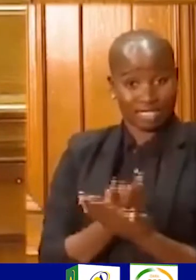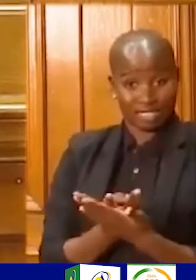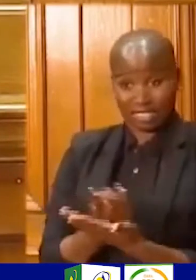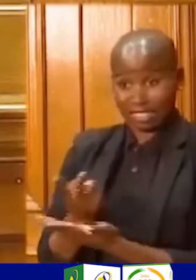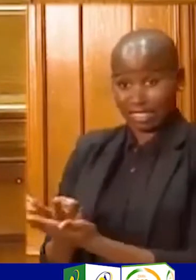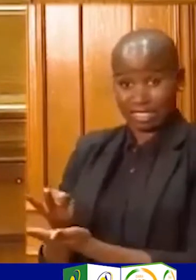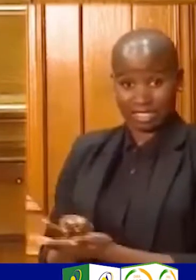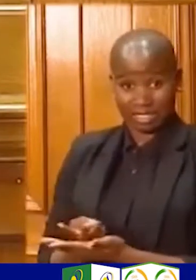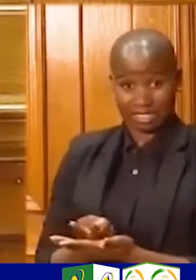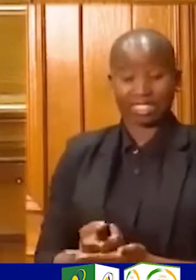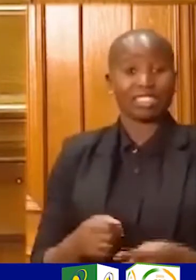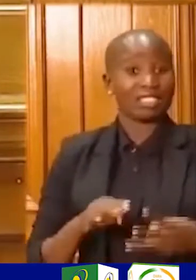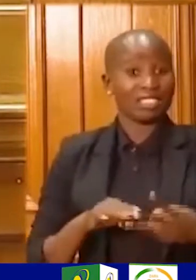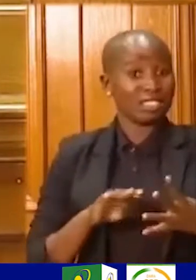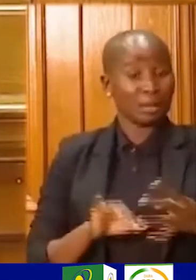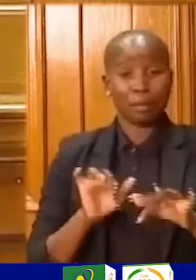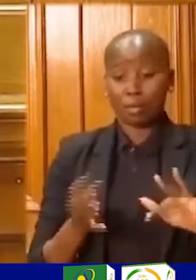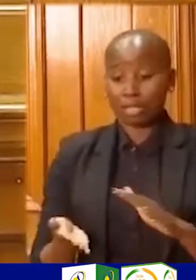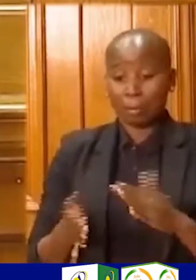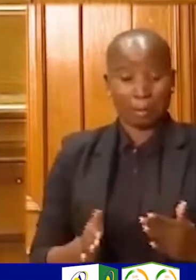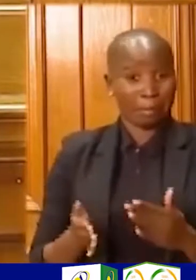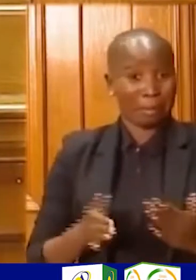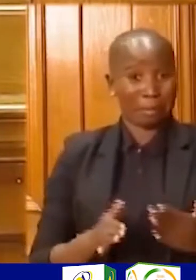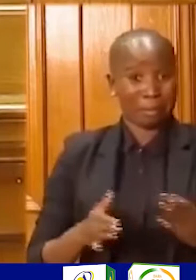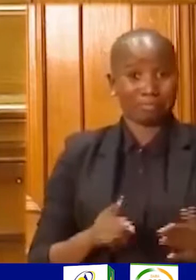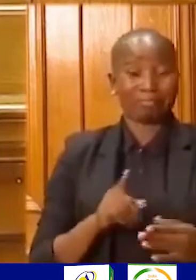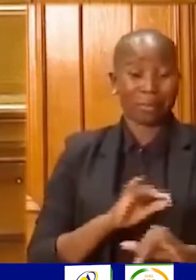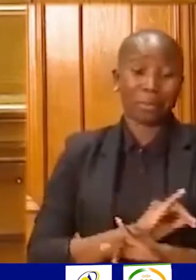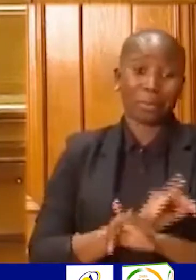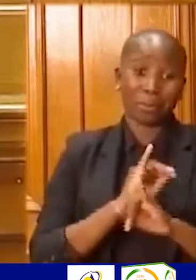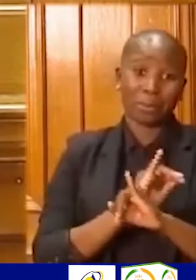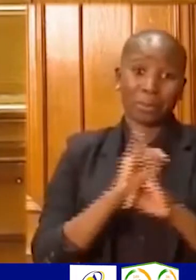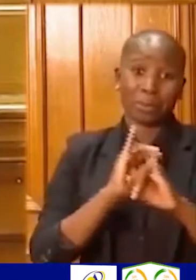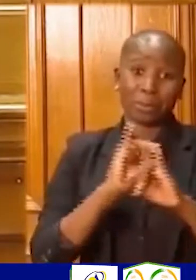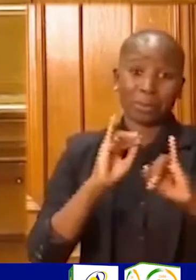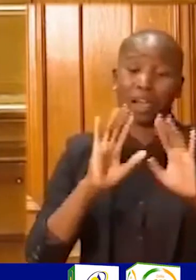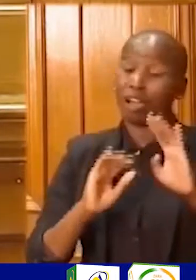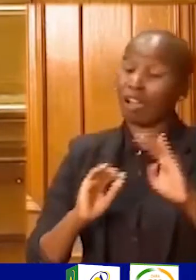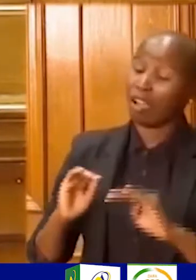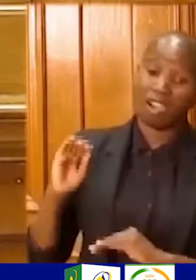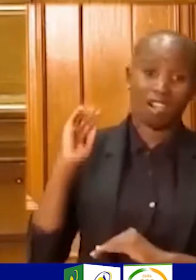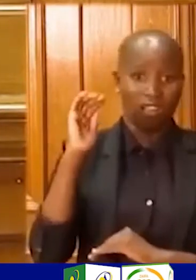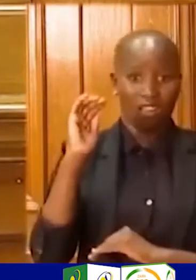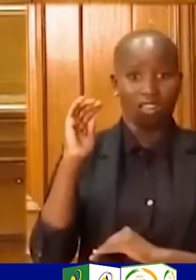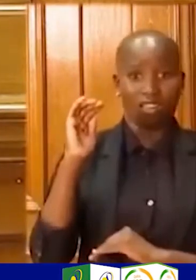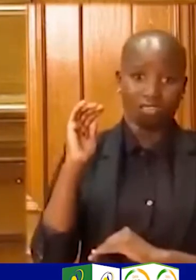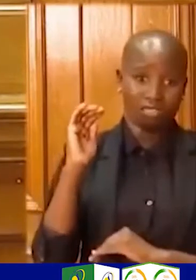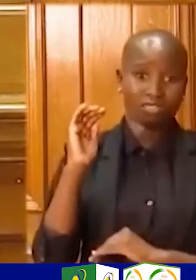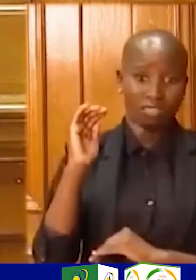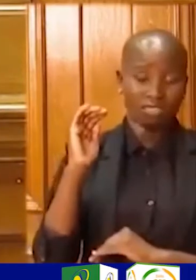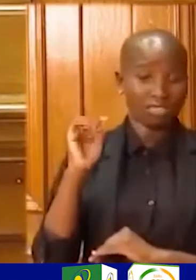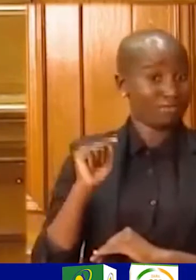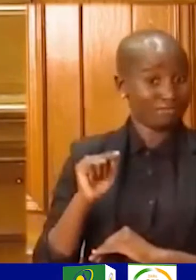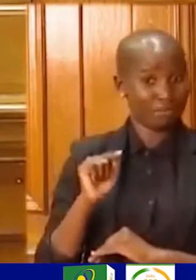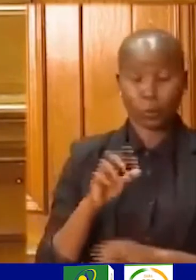that continue to take place have become far higher than it has ever